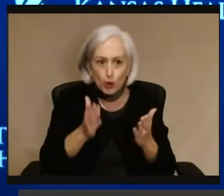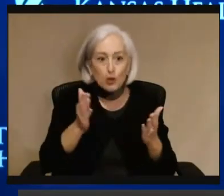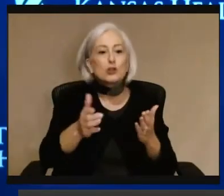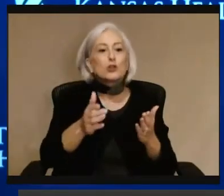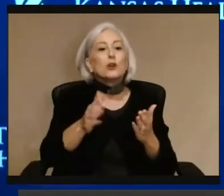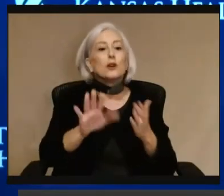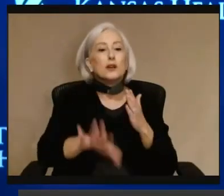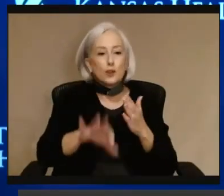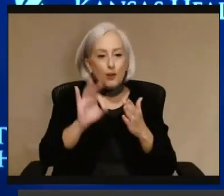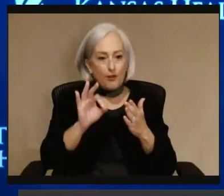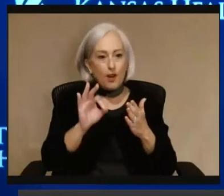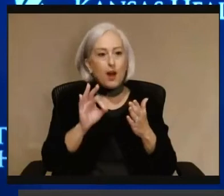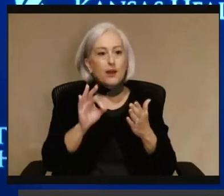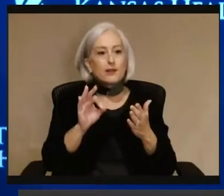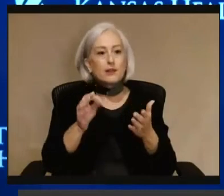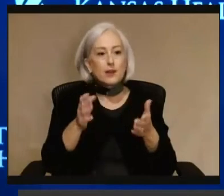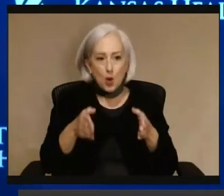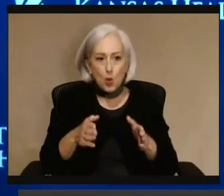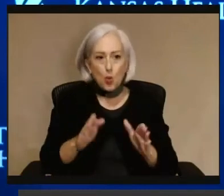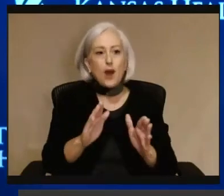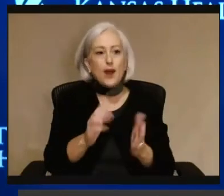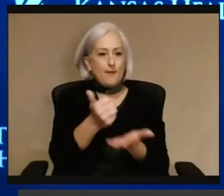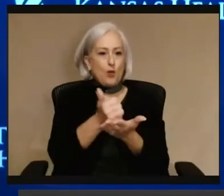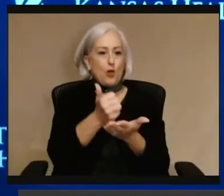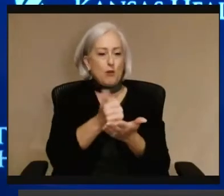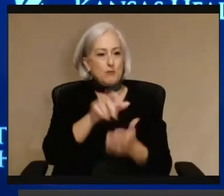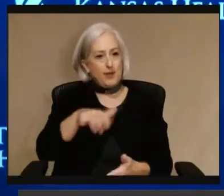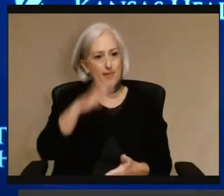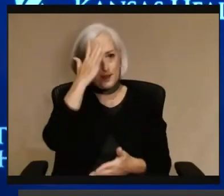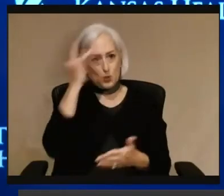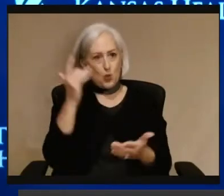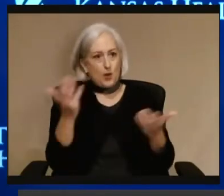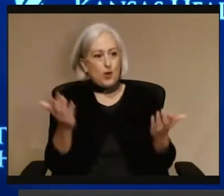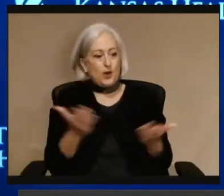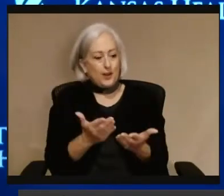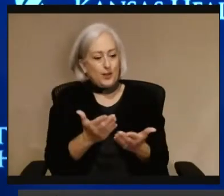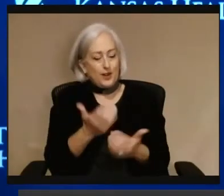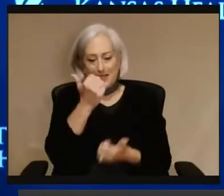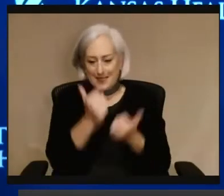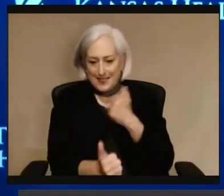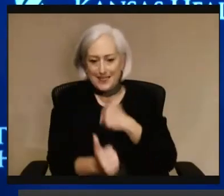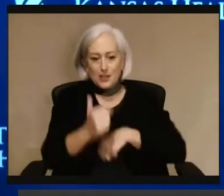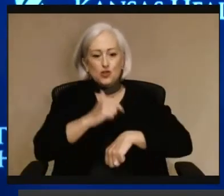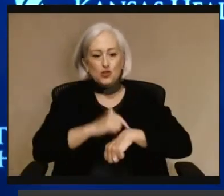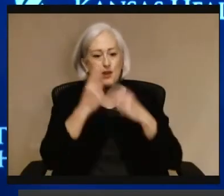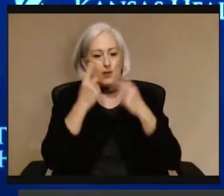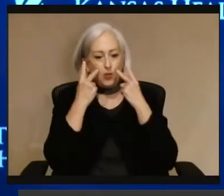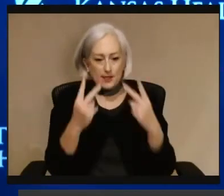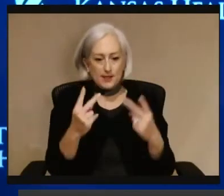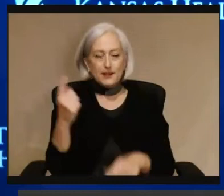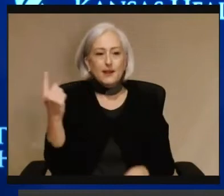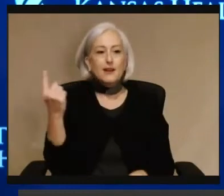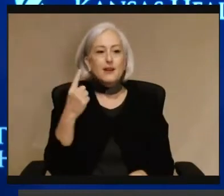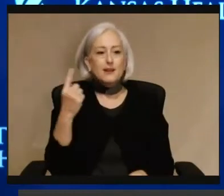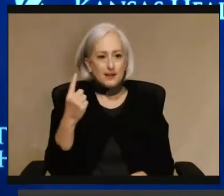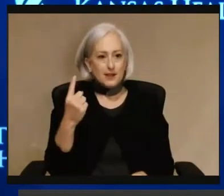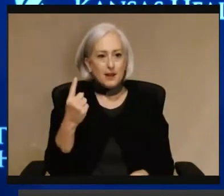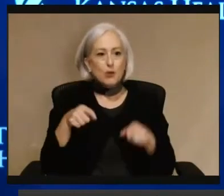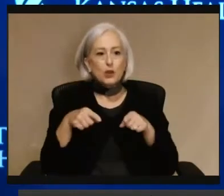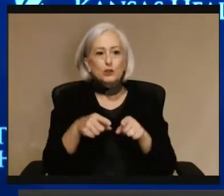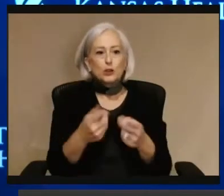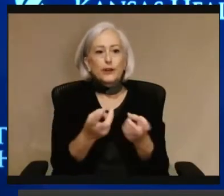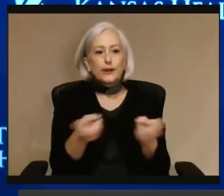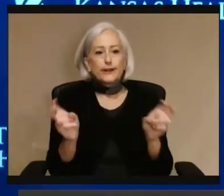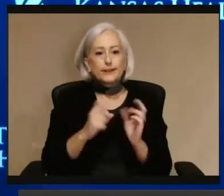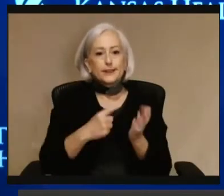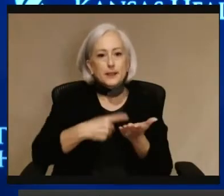because that's why we're here. We're so grateful every time that we see someone in a session and just see the light